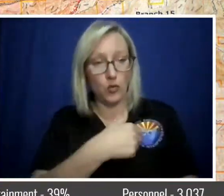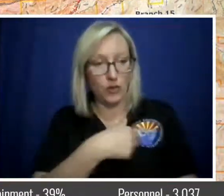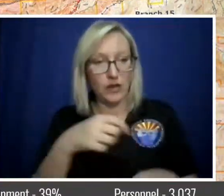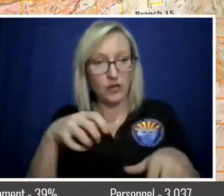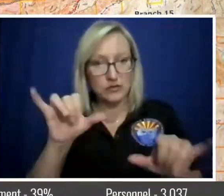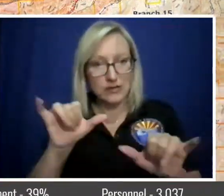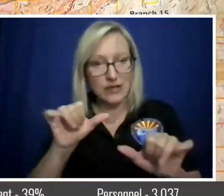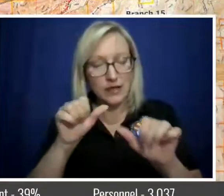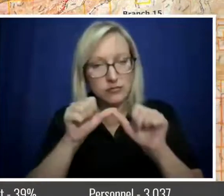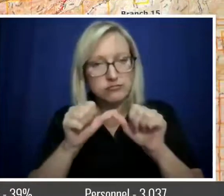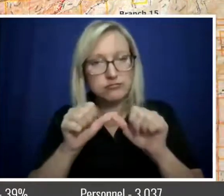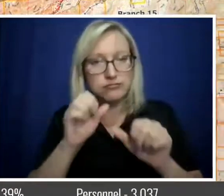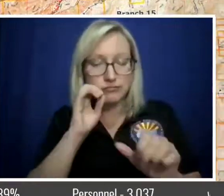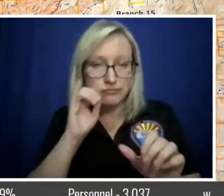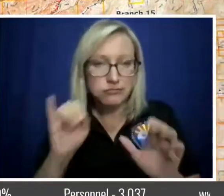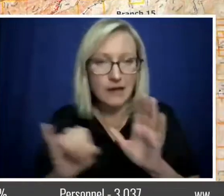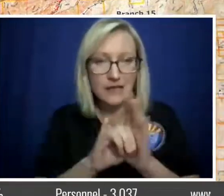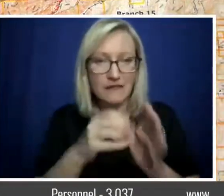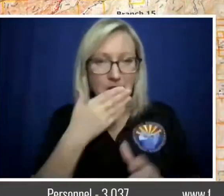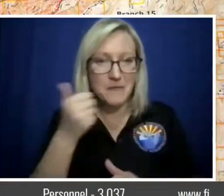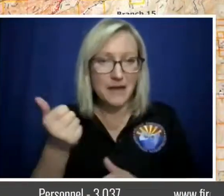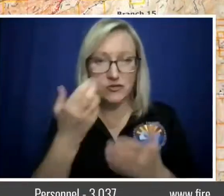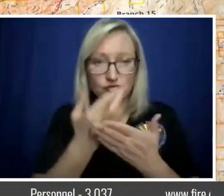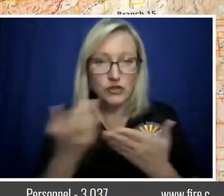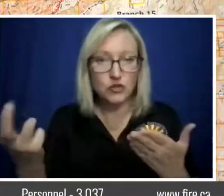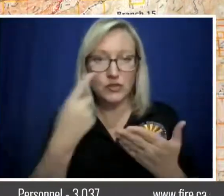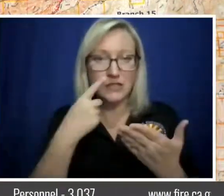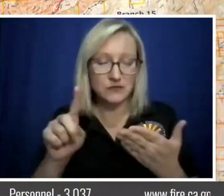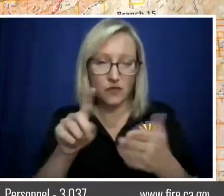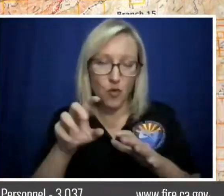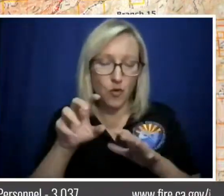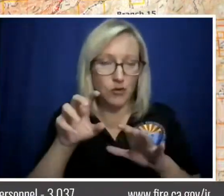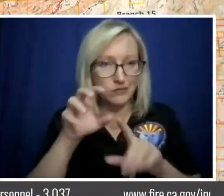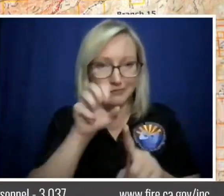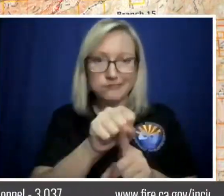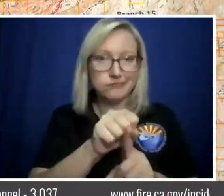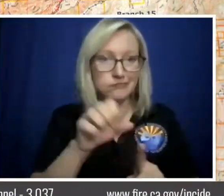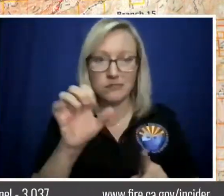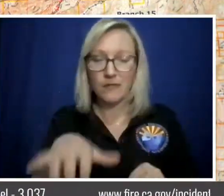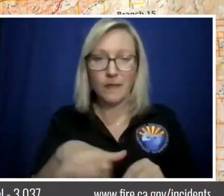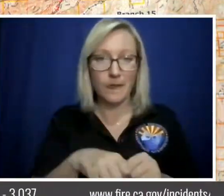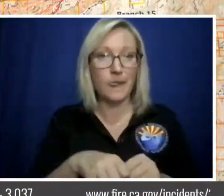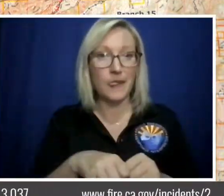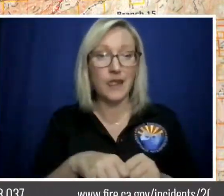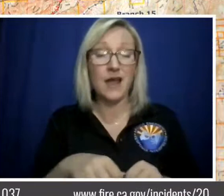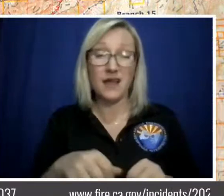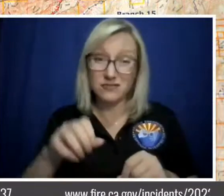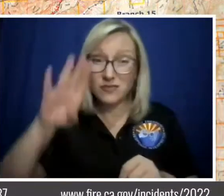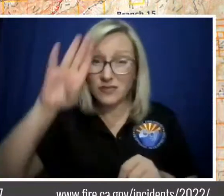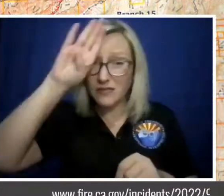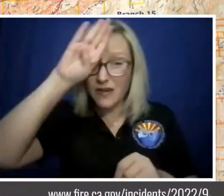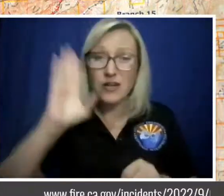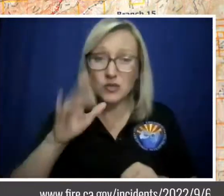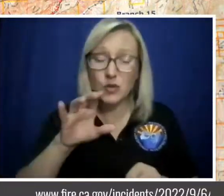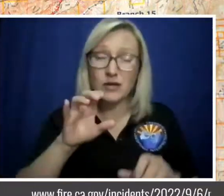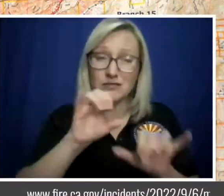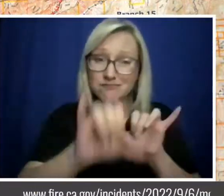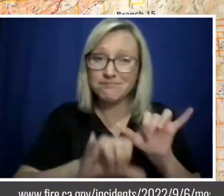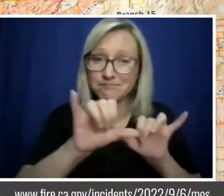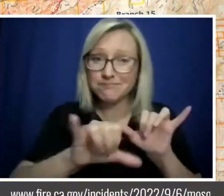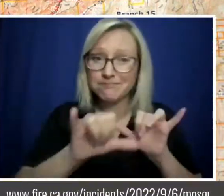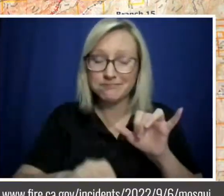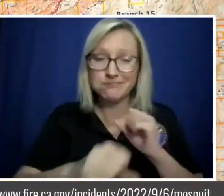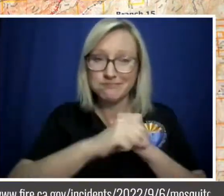have to get out there and do that work the moment that the opportunity arises. And we're going to keep them out there as much as we can with the rainstorm in a safe